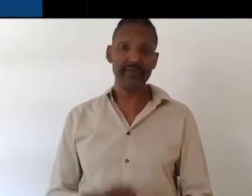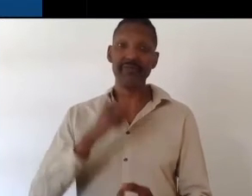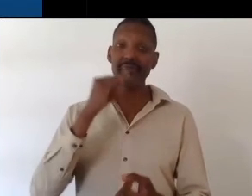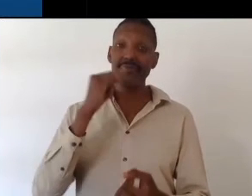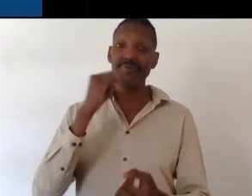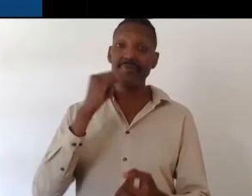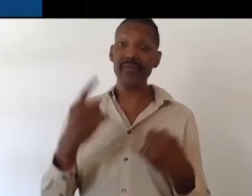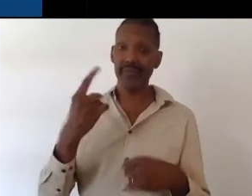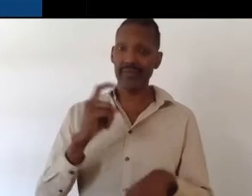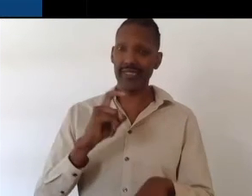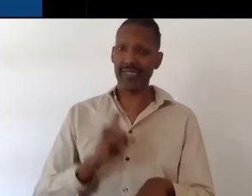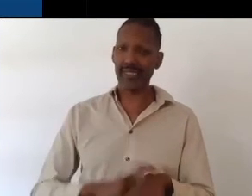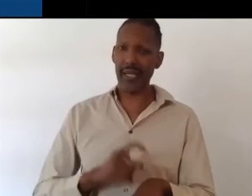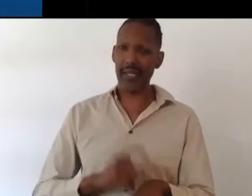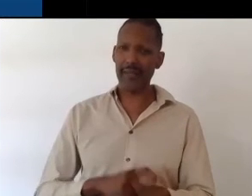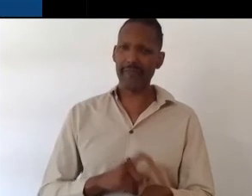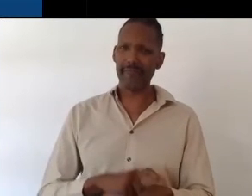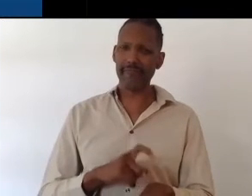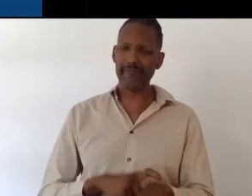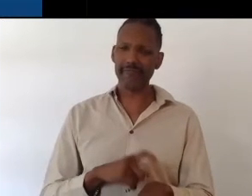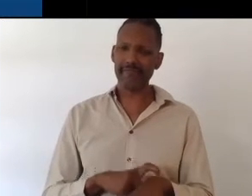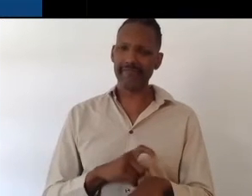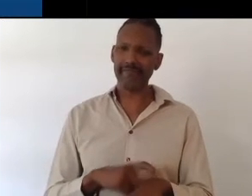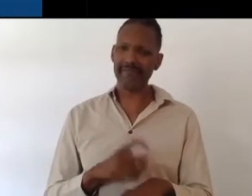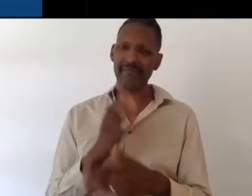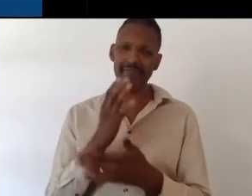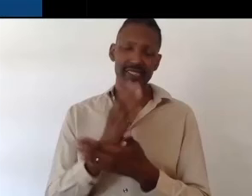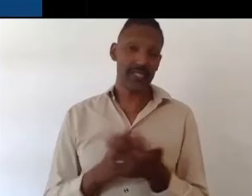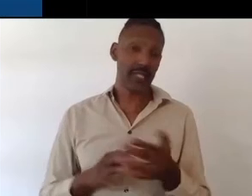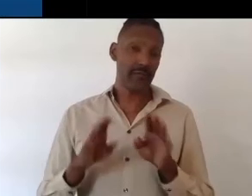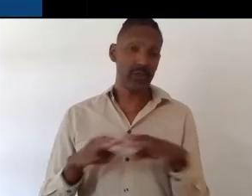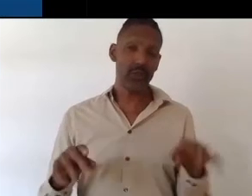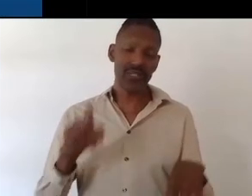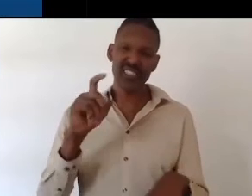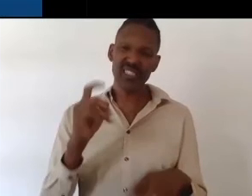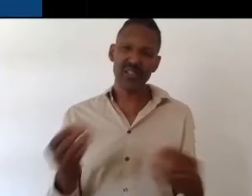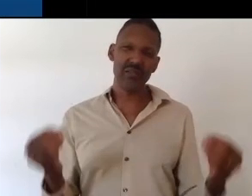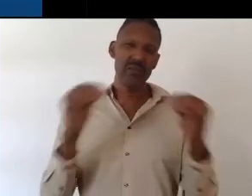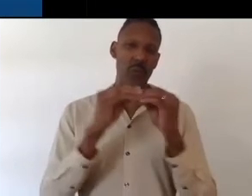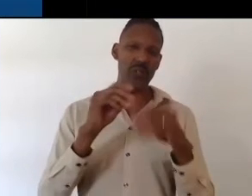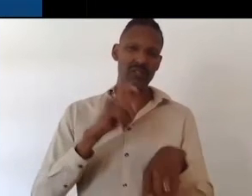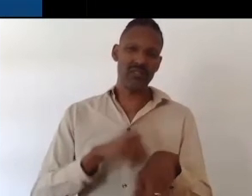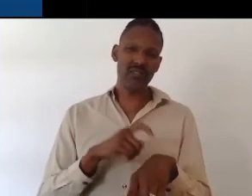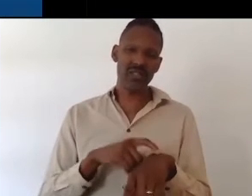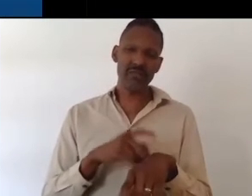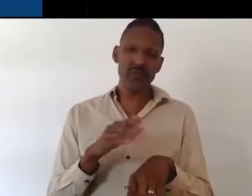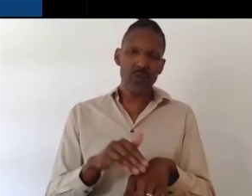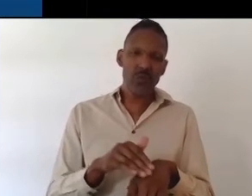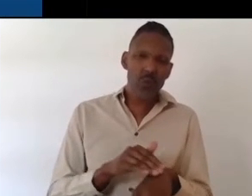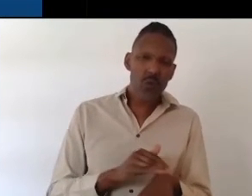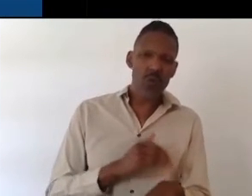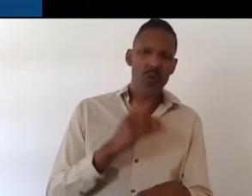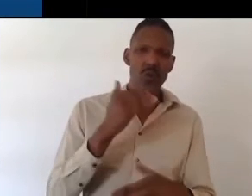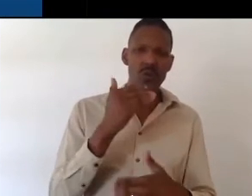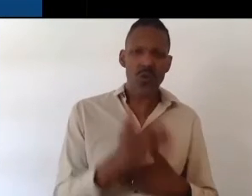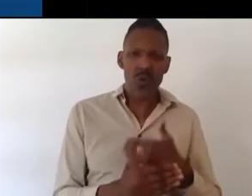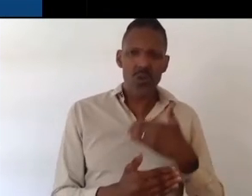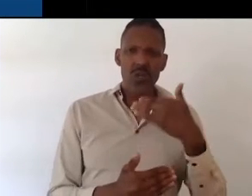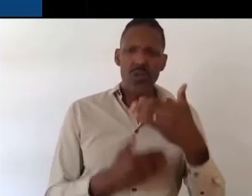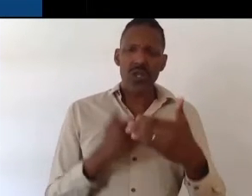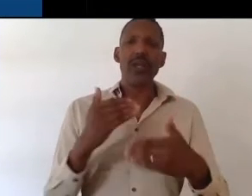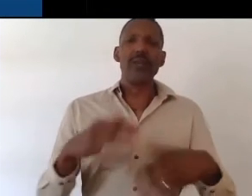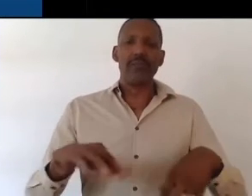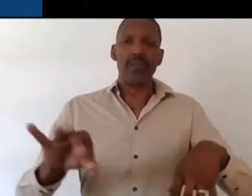investigation. I'm doing distance learning right now, and during our STEM time last week, I had a couple of